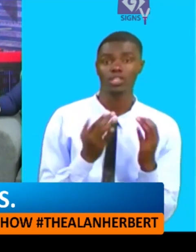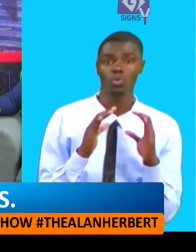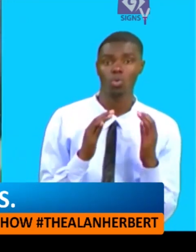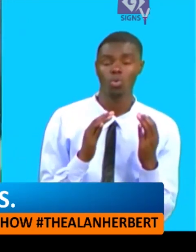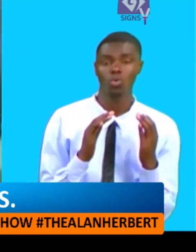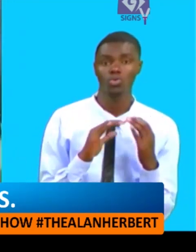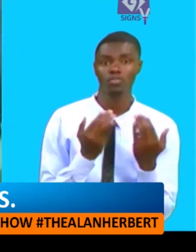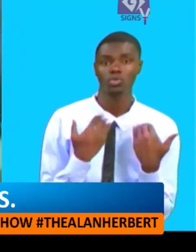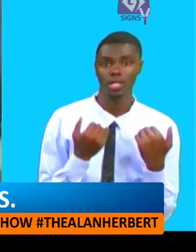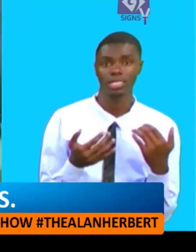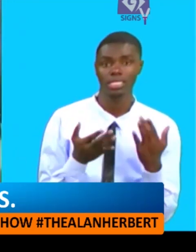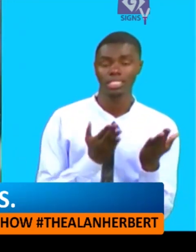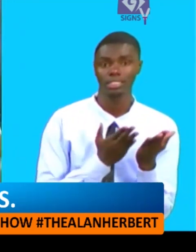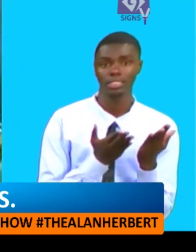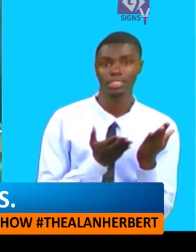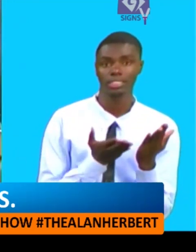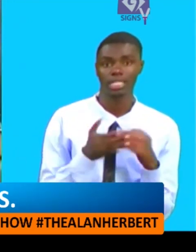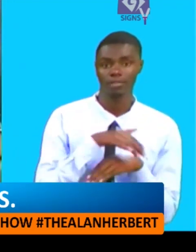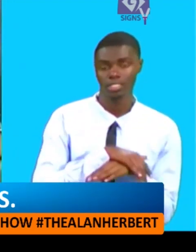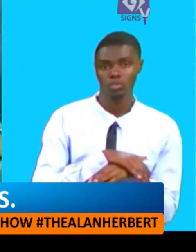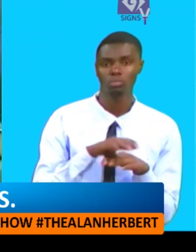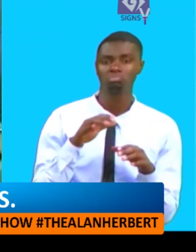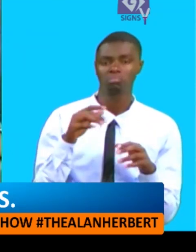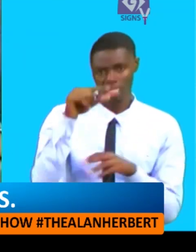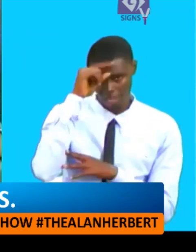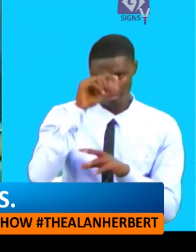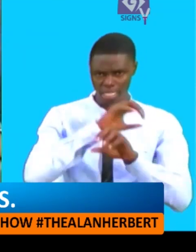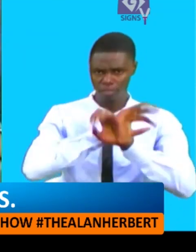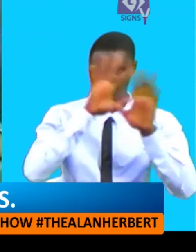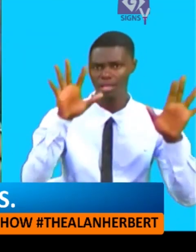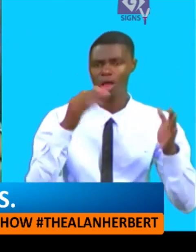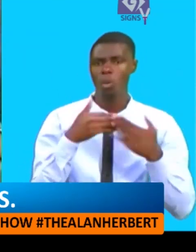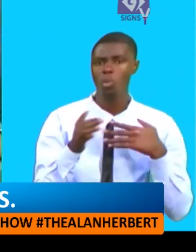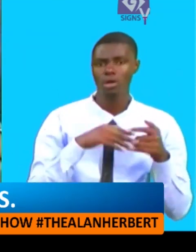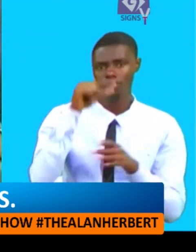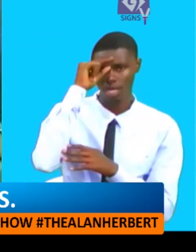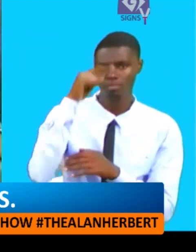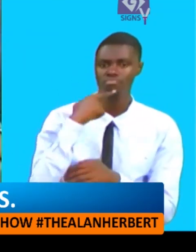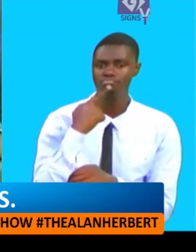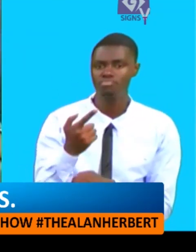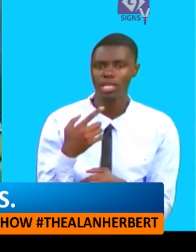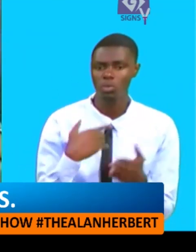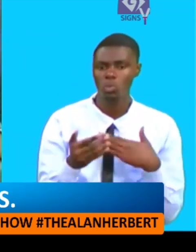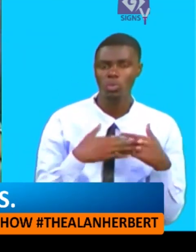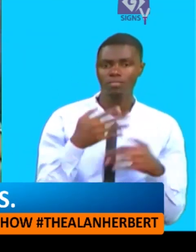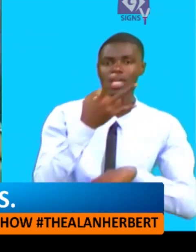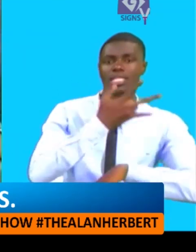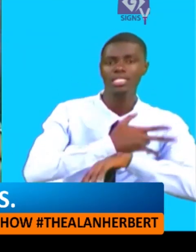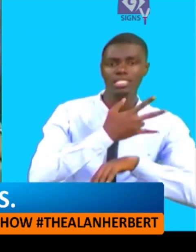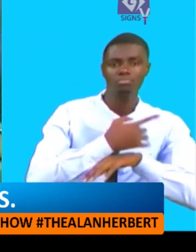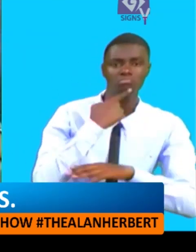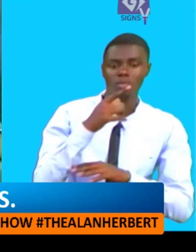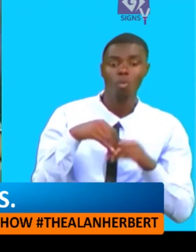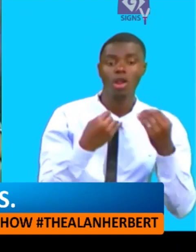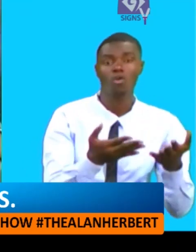Okay, now the government is very transparent. Yeah. And whatever the government says and whatever NHIF says they offer, they